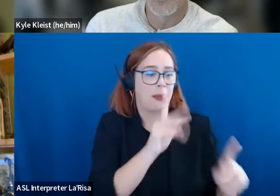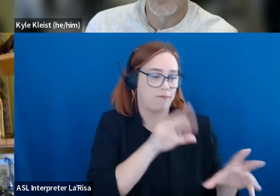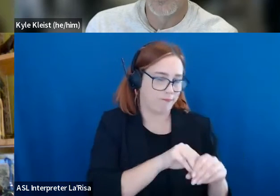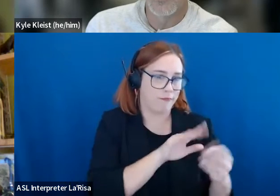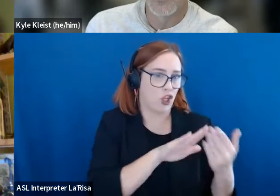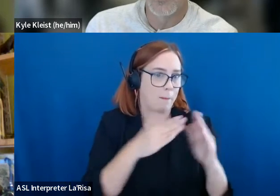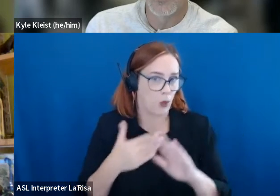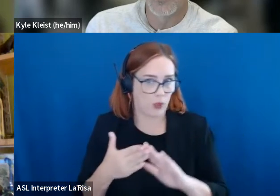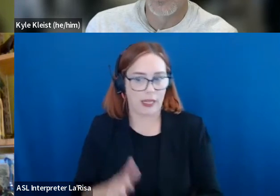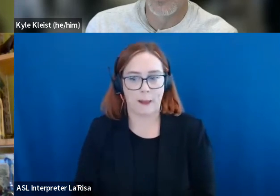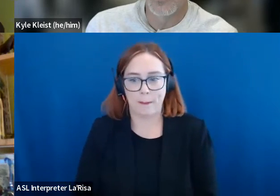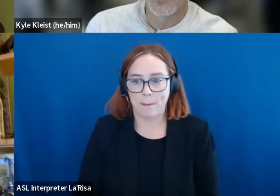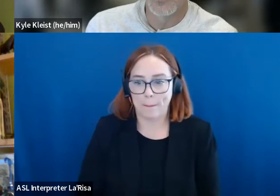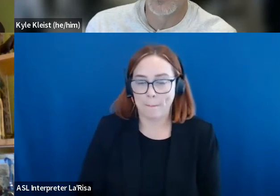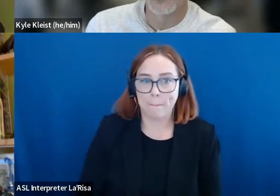So